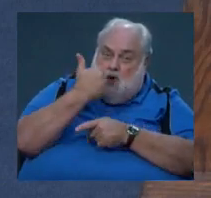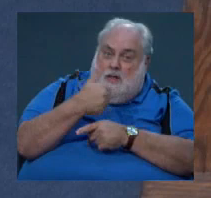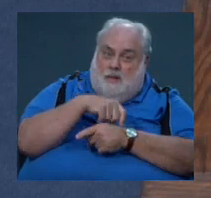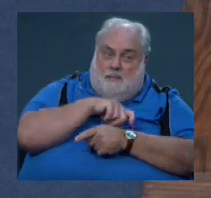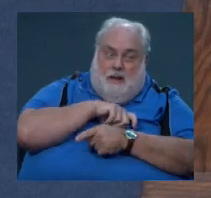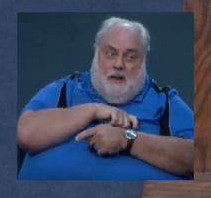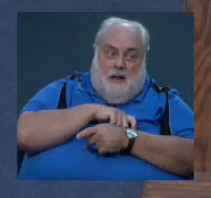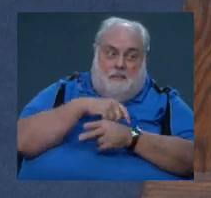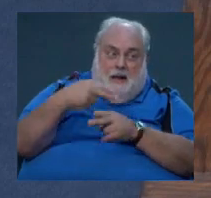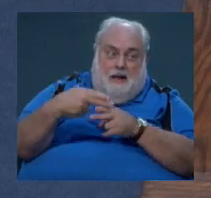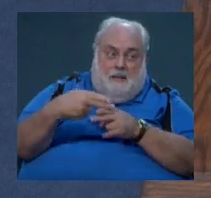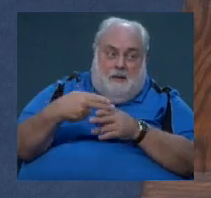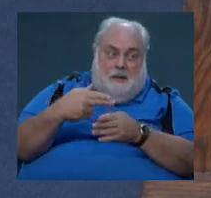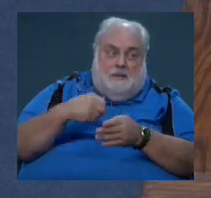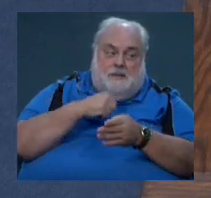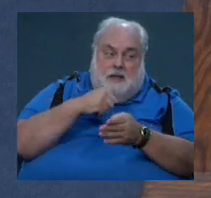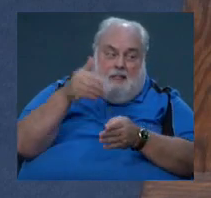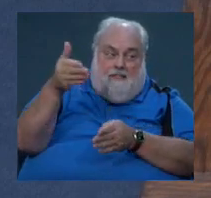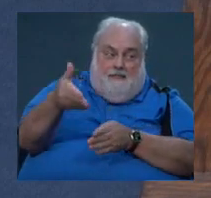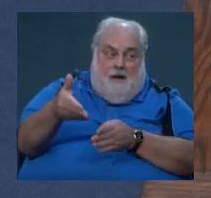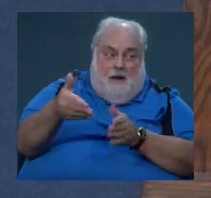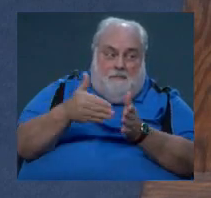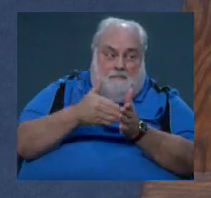and my name's probably not in here very much,